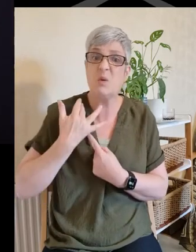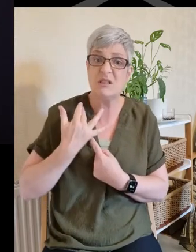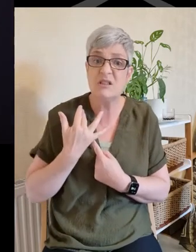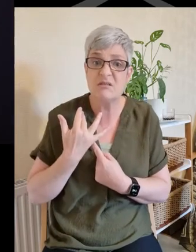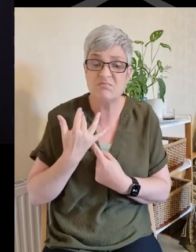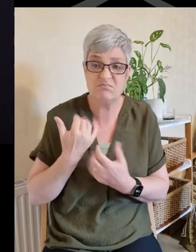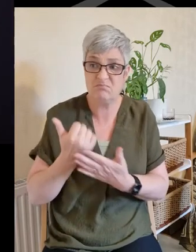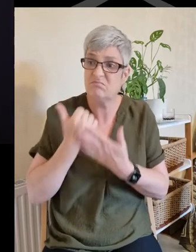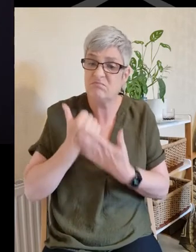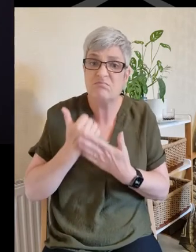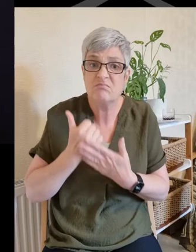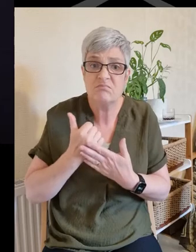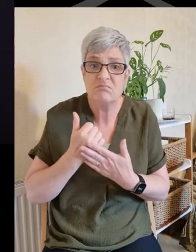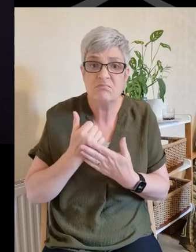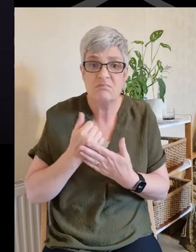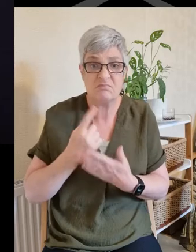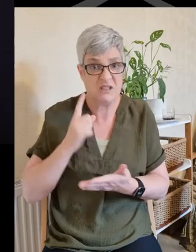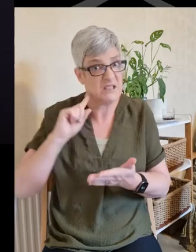up our minds.